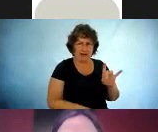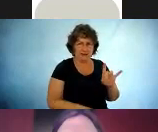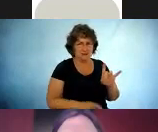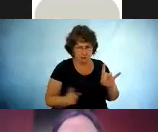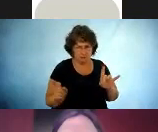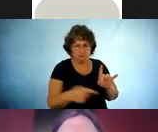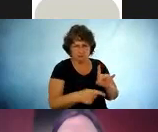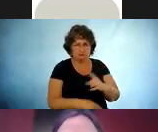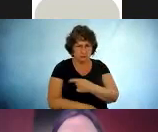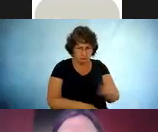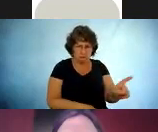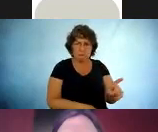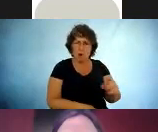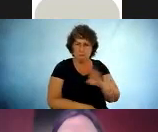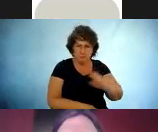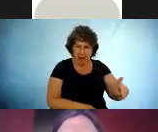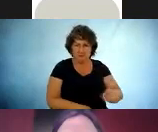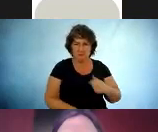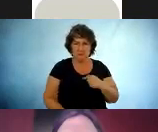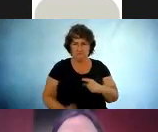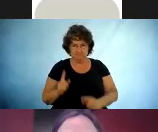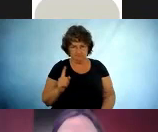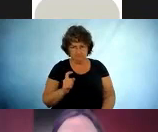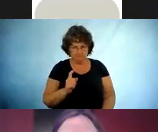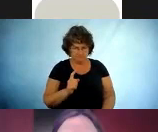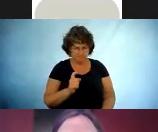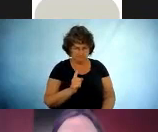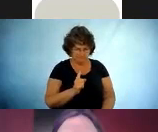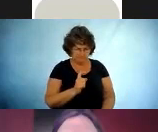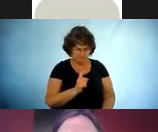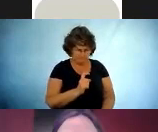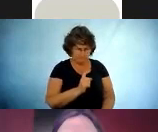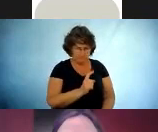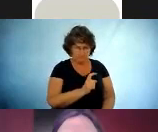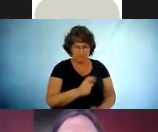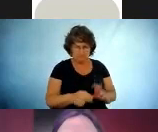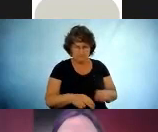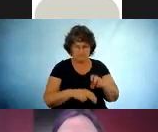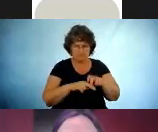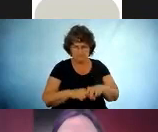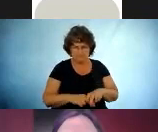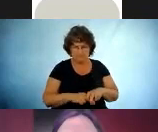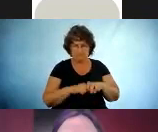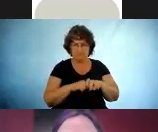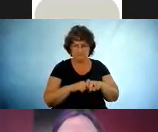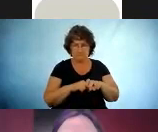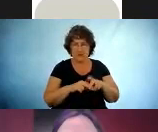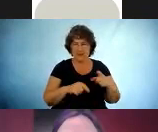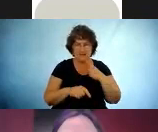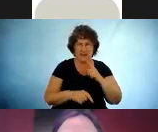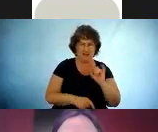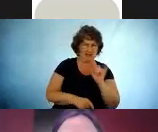place. And once back there, they tried to downplay the whole scene, suggesting that life for me was just a pipe